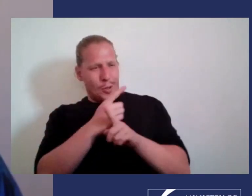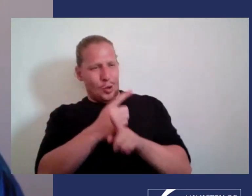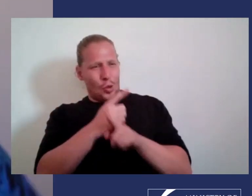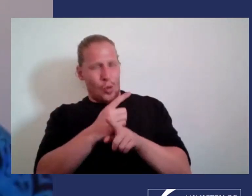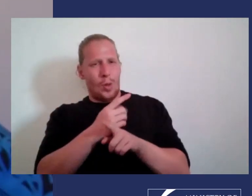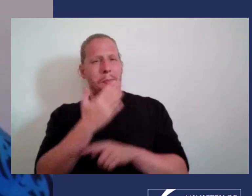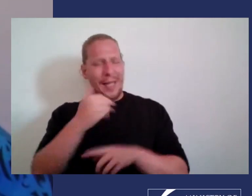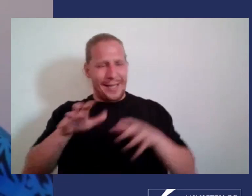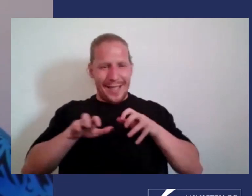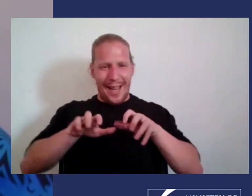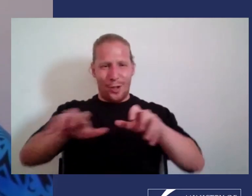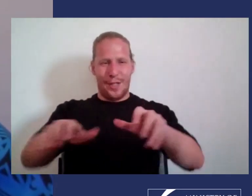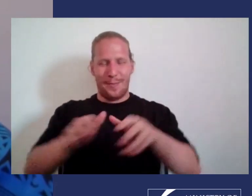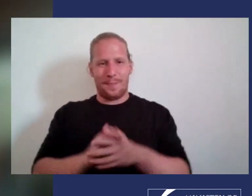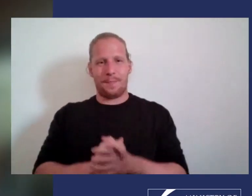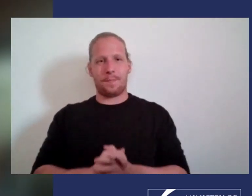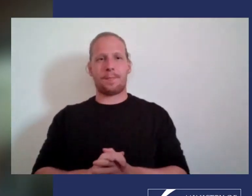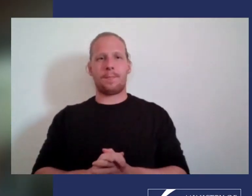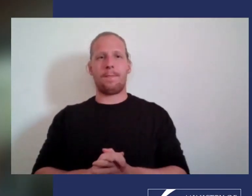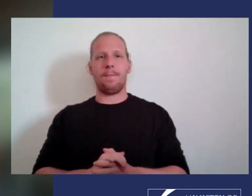the mahi. Kia ora. Teuila.